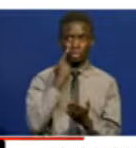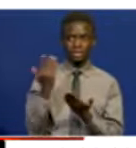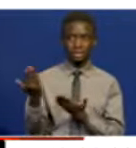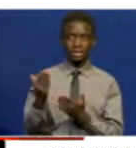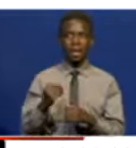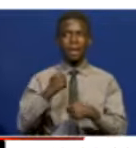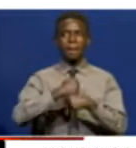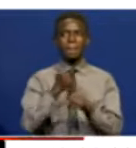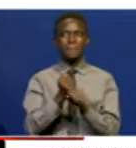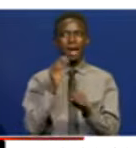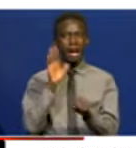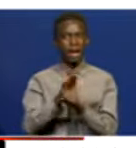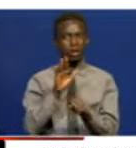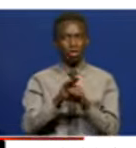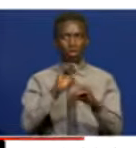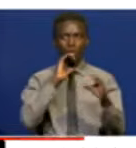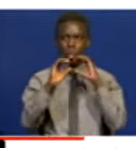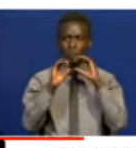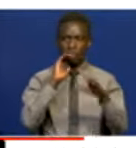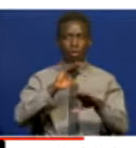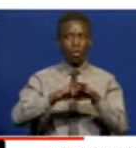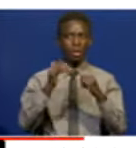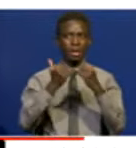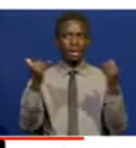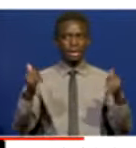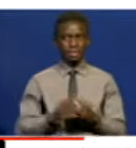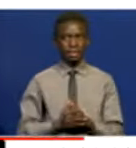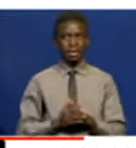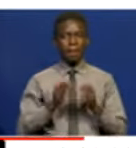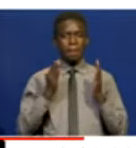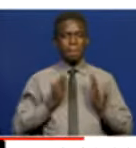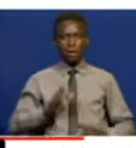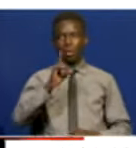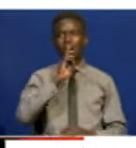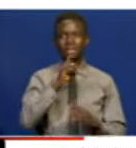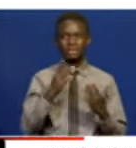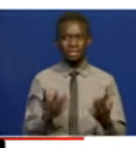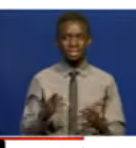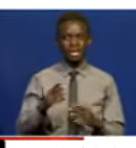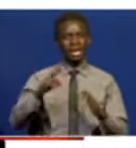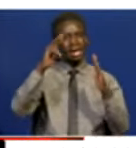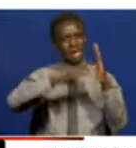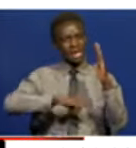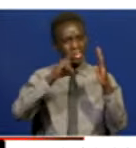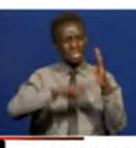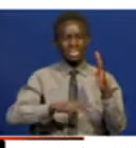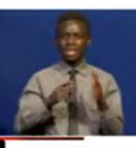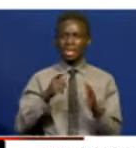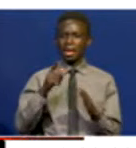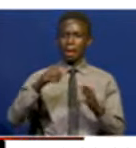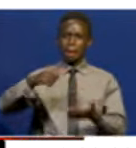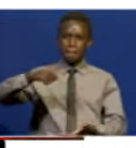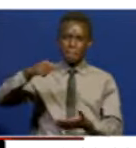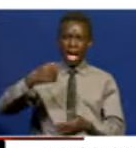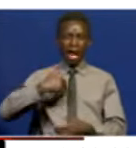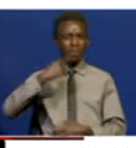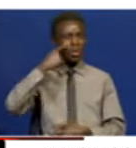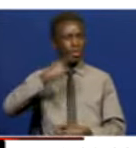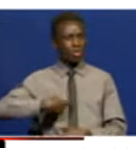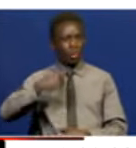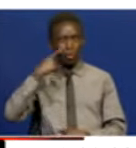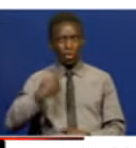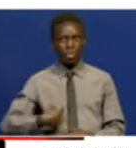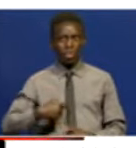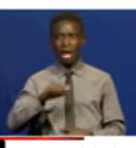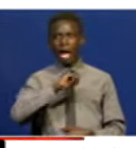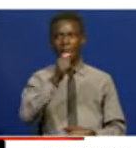of conversations online. Prince wondered, "Mbona hii kusoma budget huwa na show off mingi?" Maureen